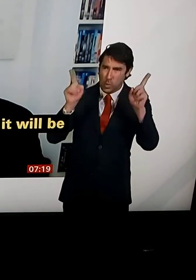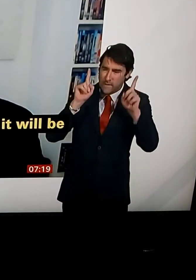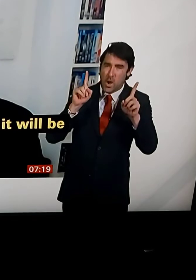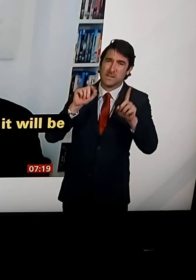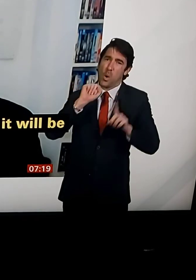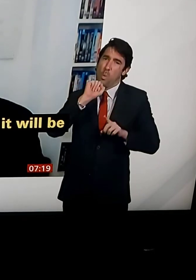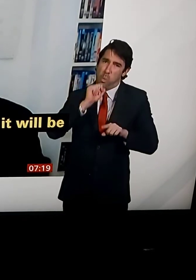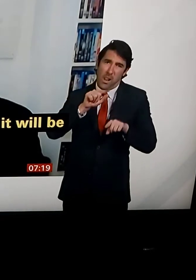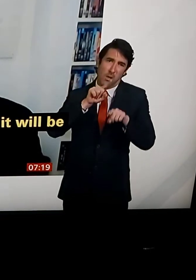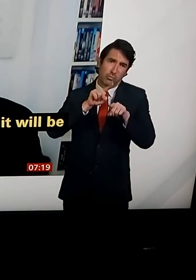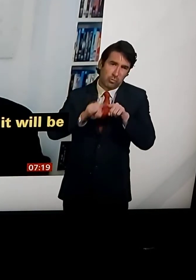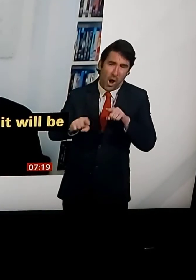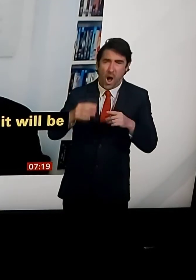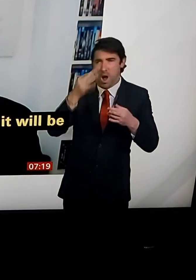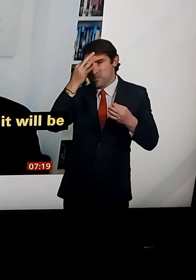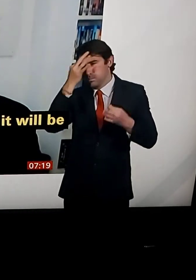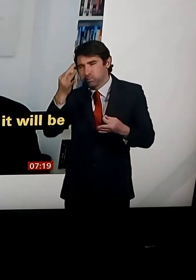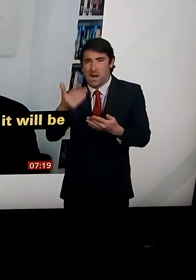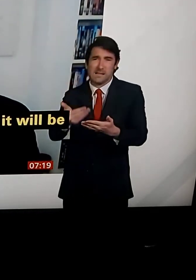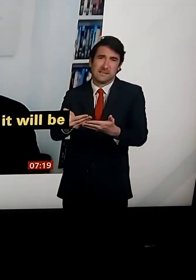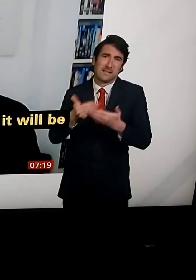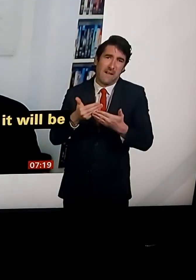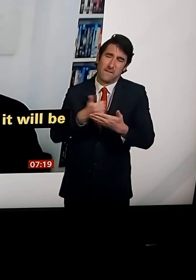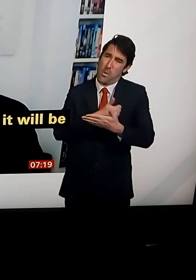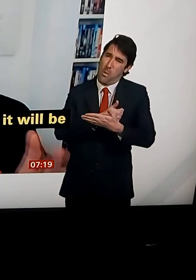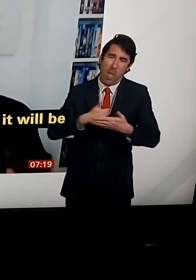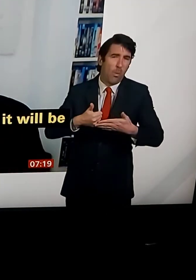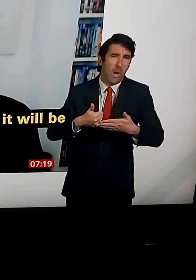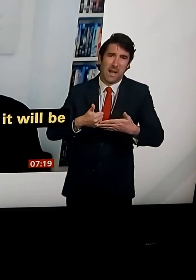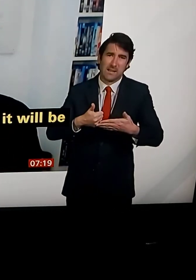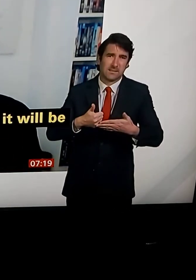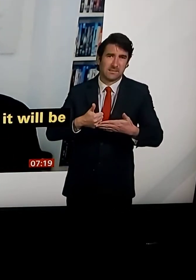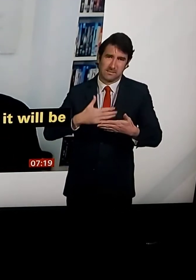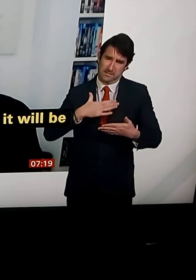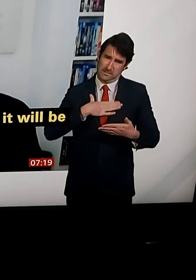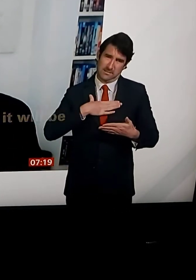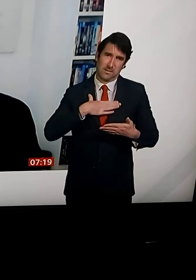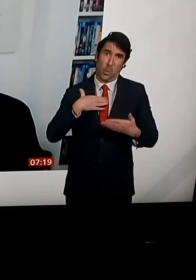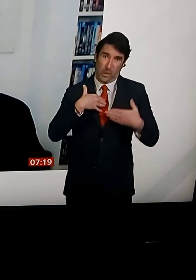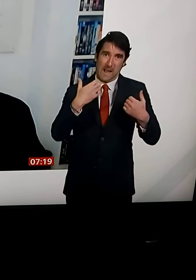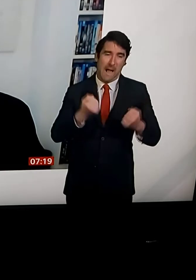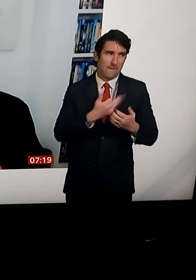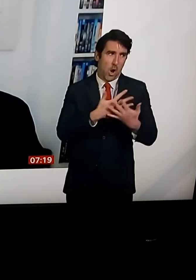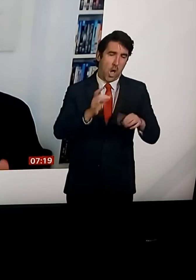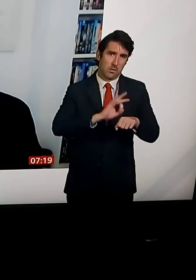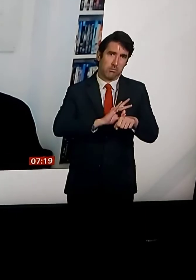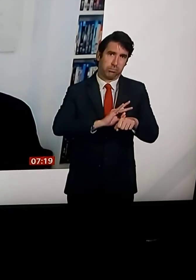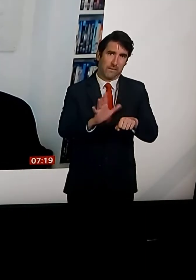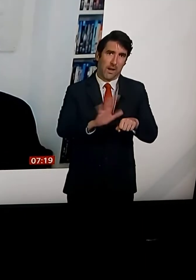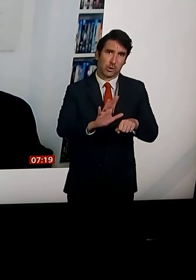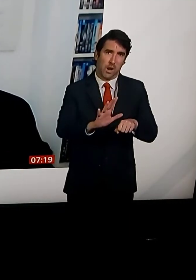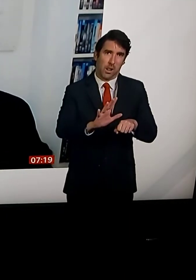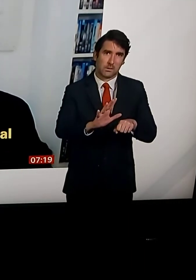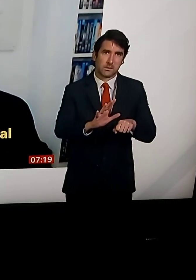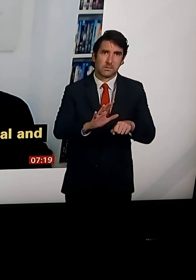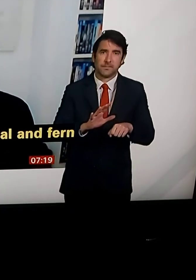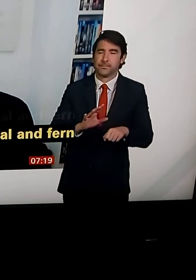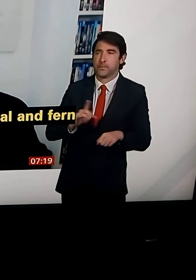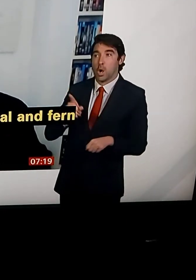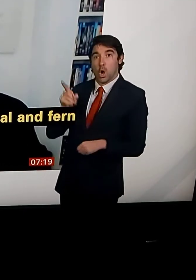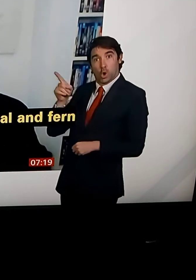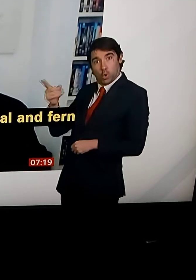of expertise going on. As for the social life and fun and all that sort of stuff, I really don't think you have to worry about that at